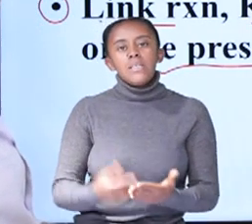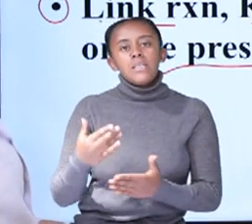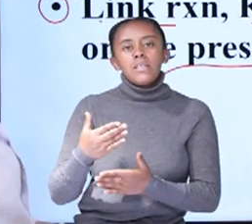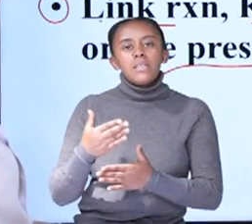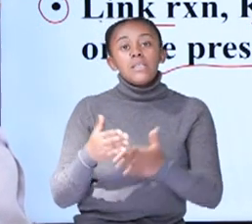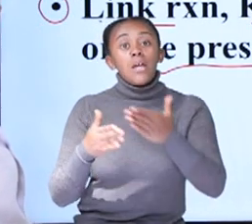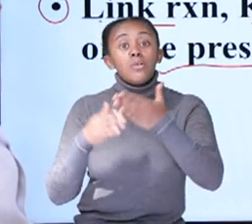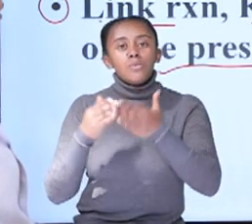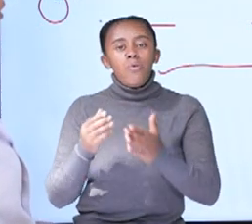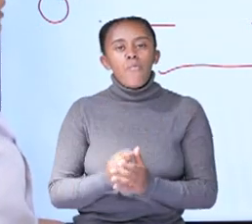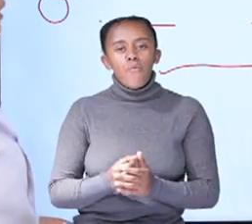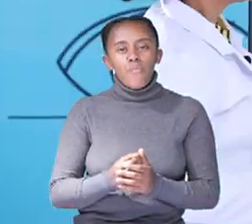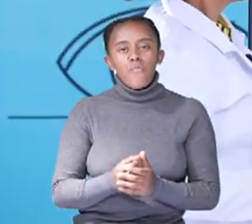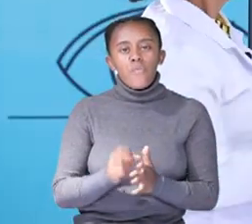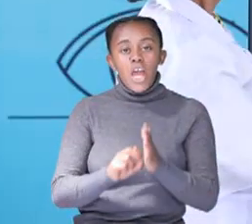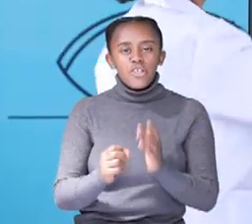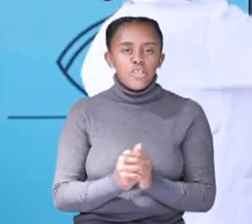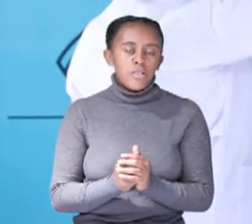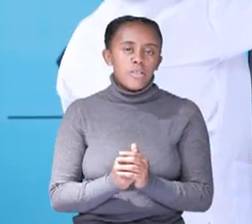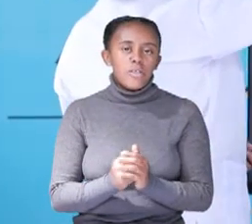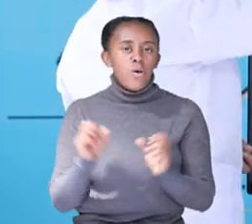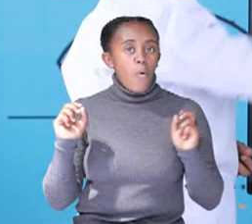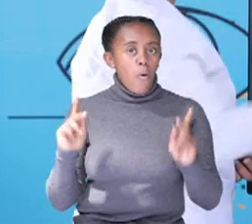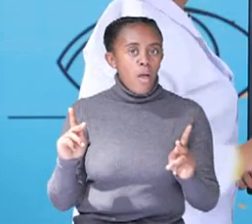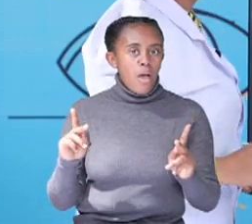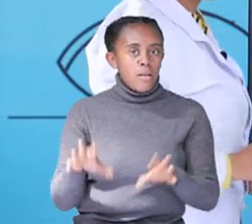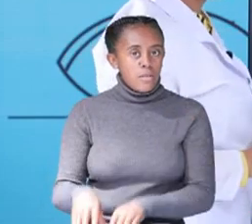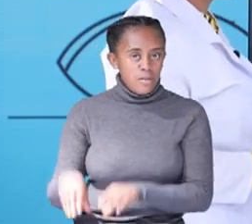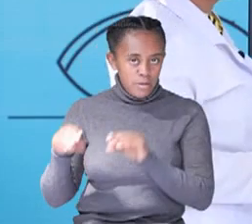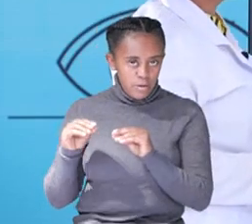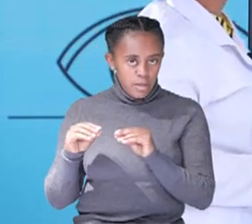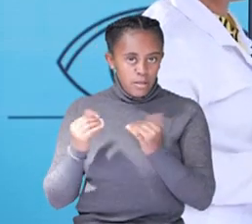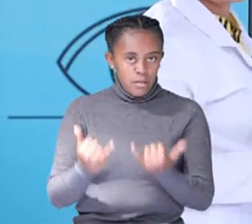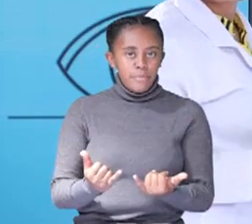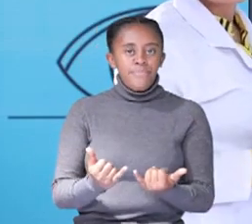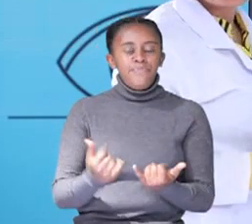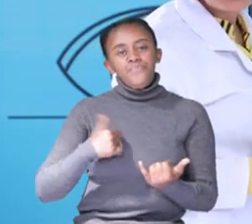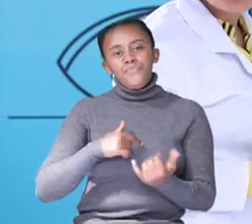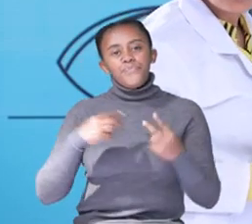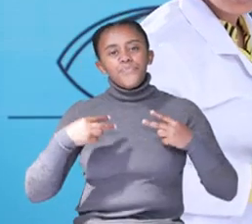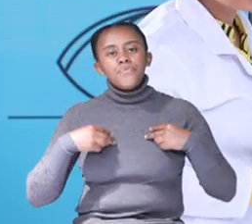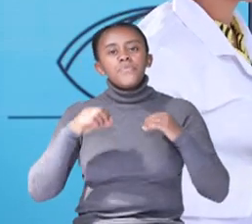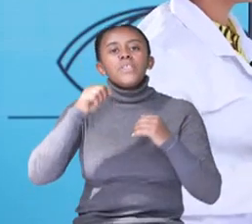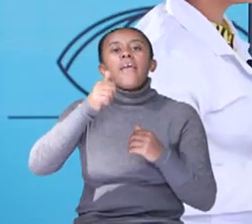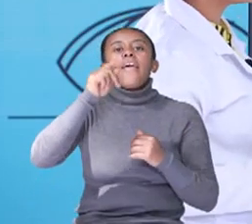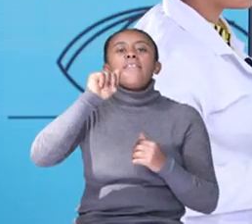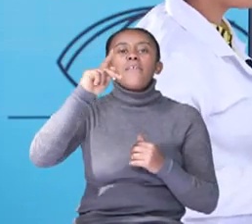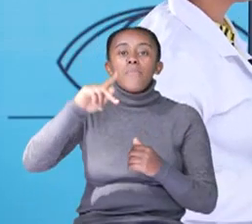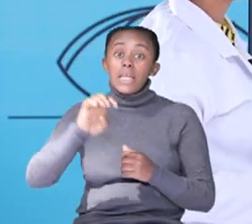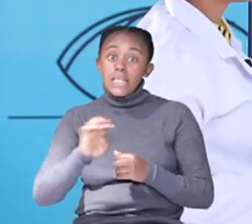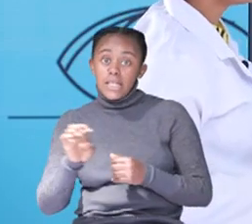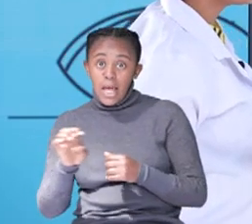rest of the reaction. Okay, students, up to now we have seen how ATP is synthesized